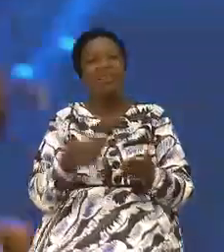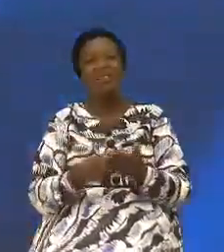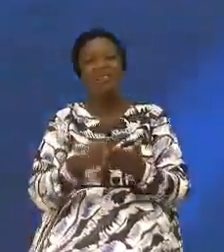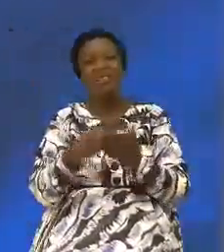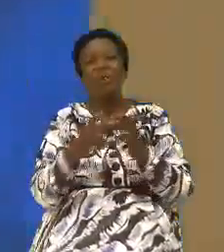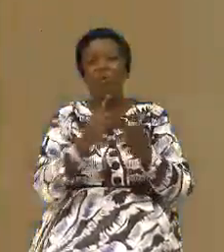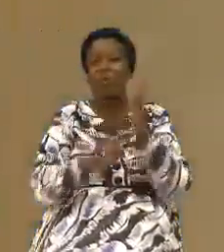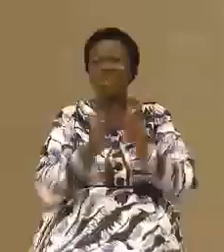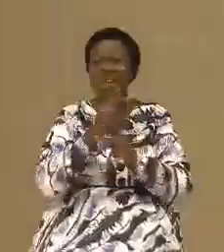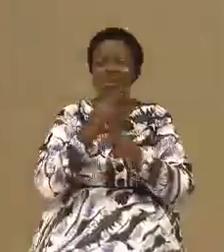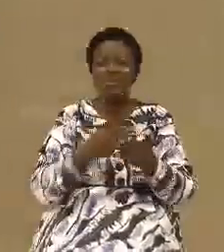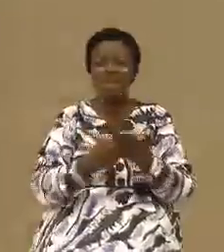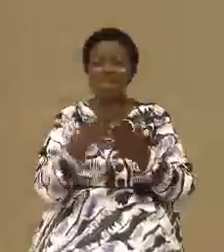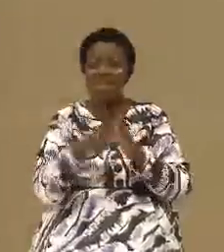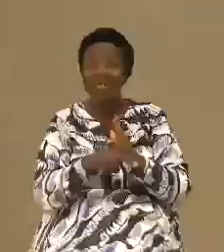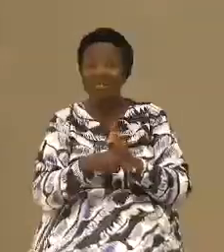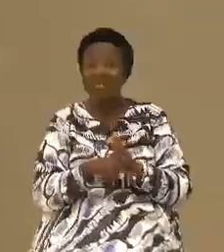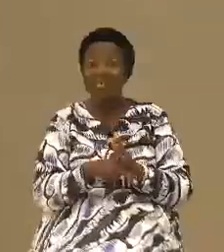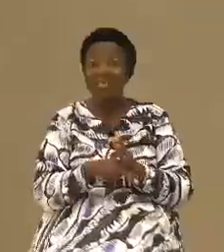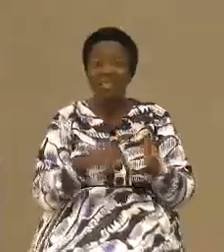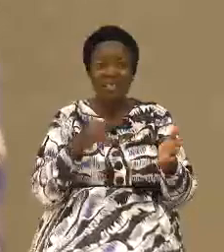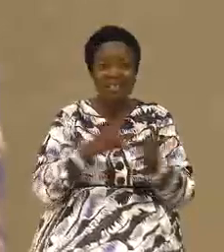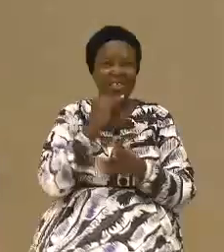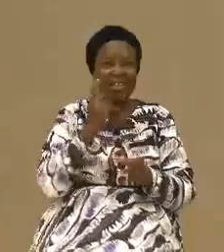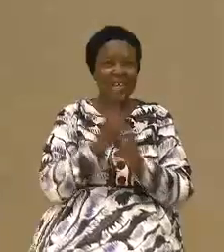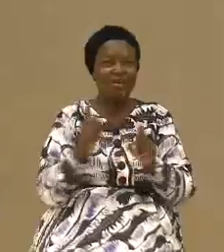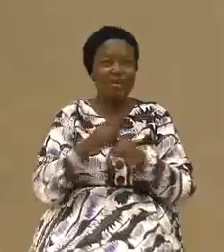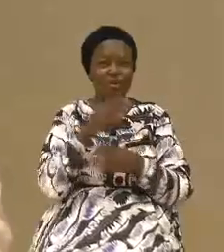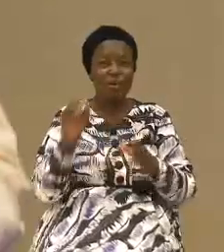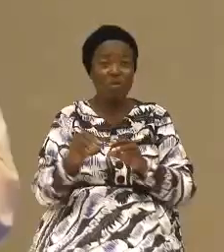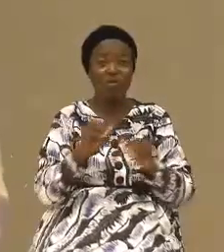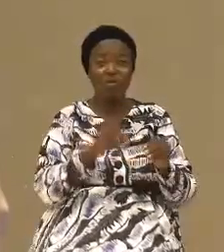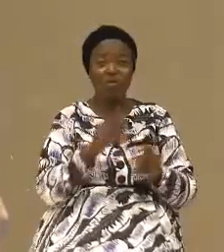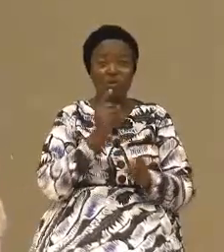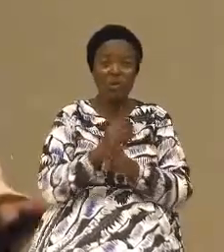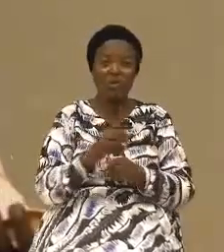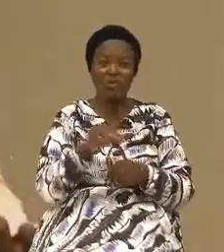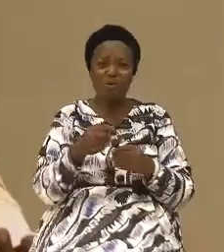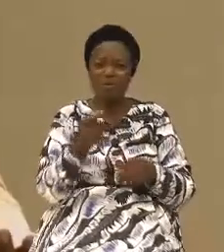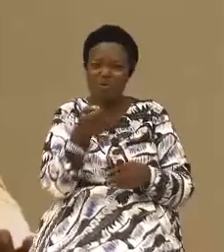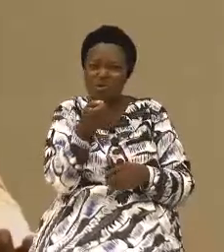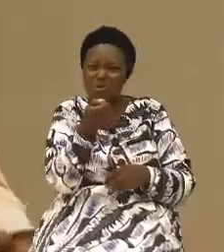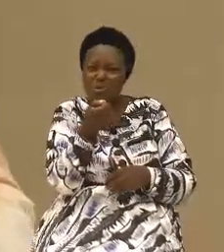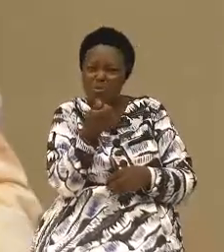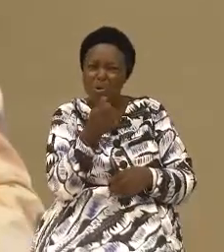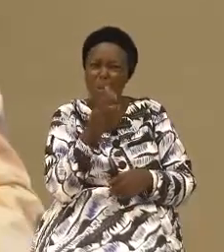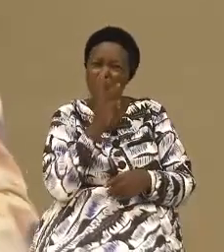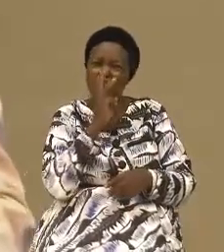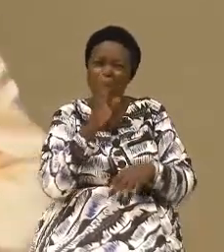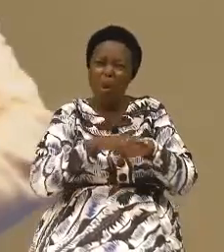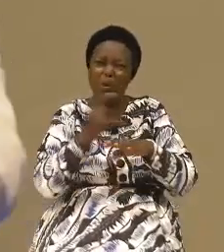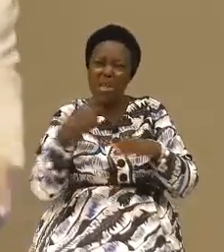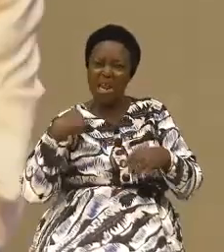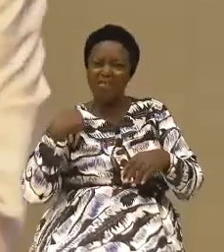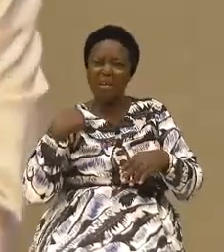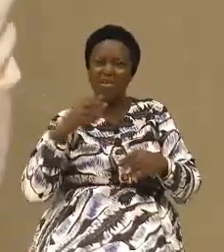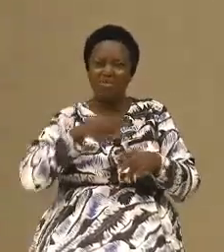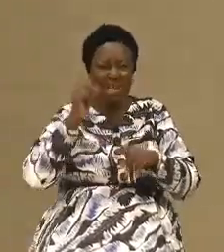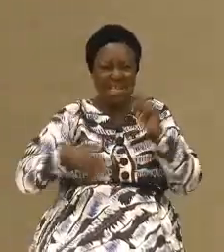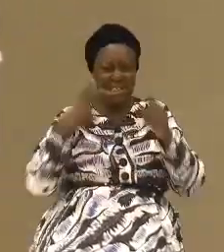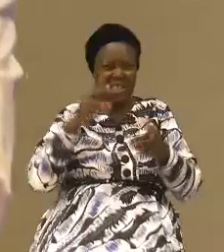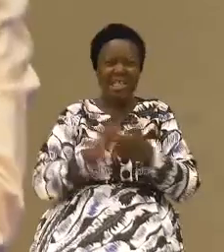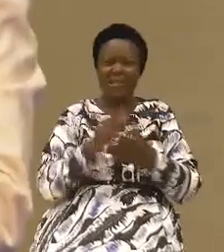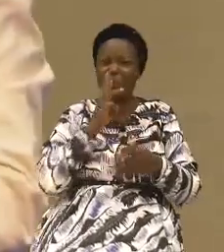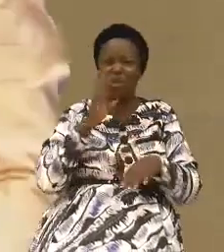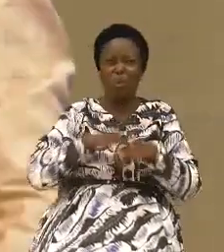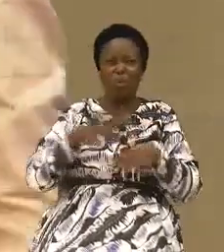righteousness? It's like when you put a drop of water on their dress, you cannot even see the drop of water. It is like when you